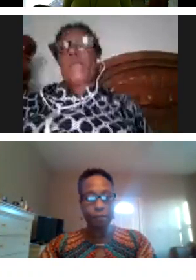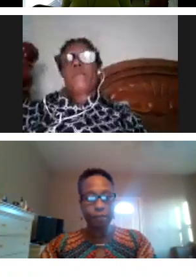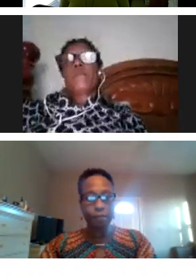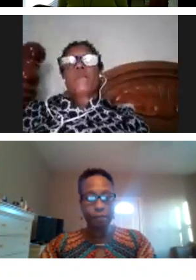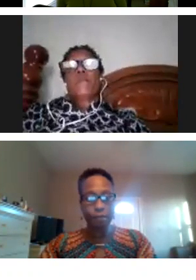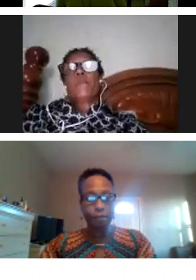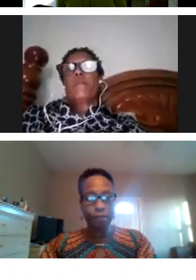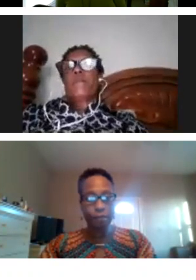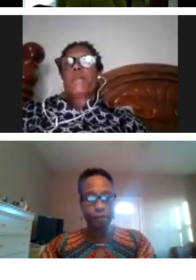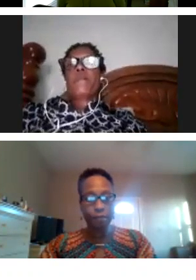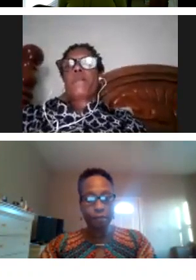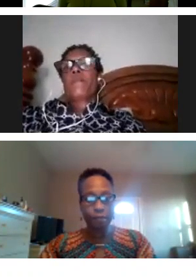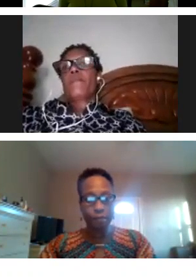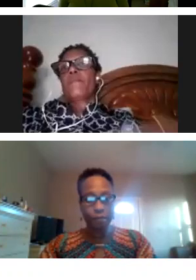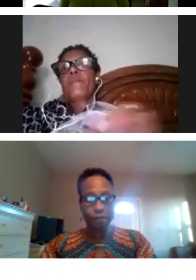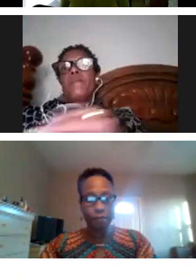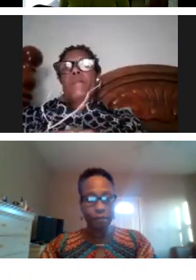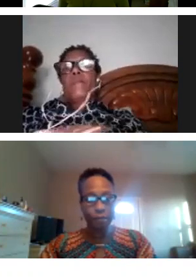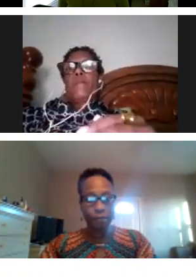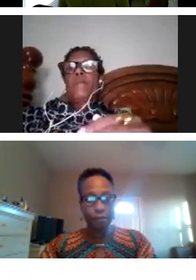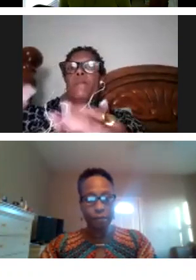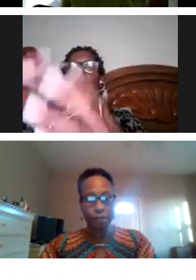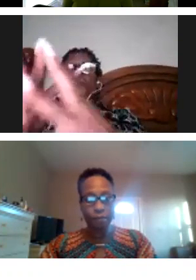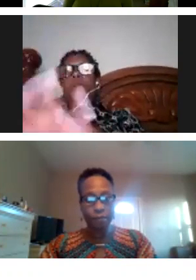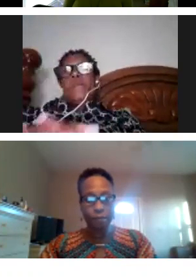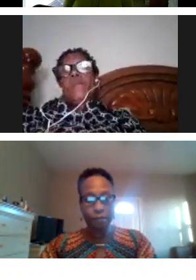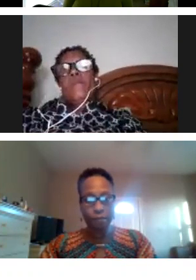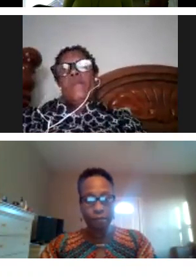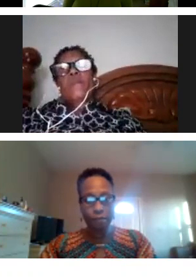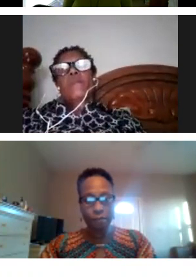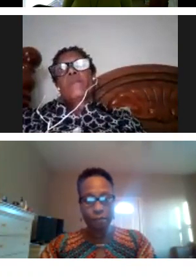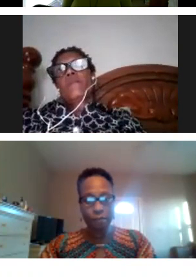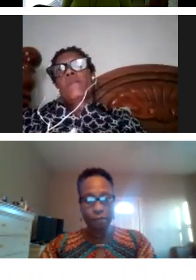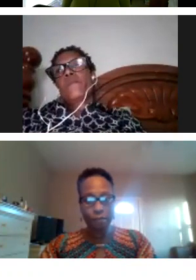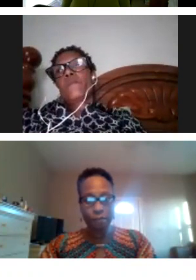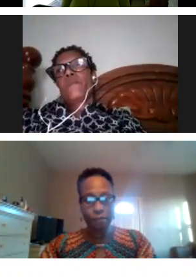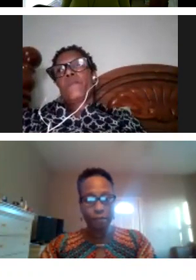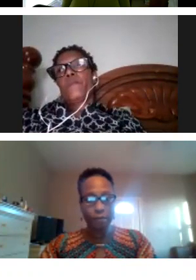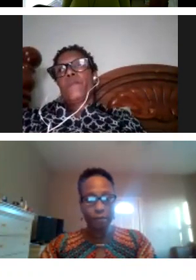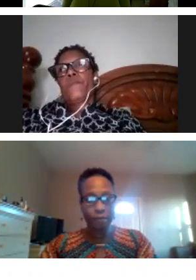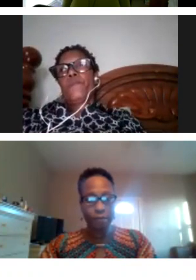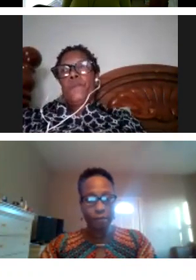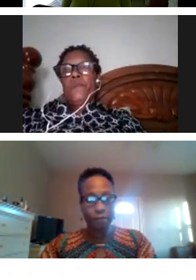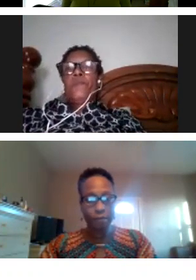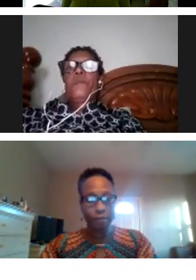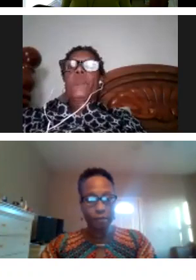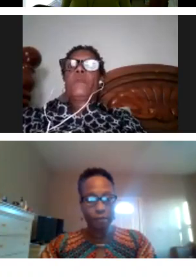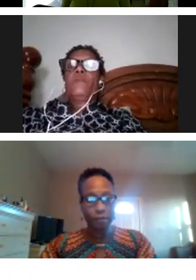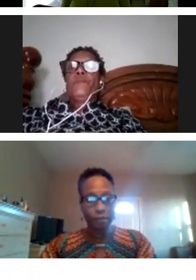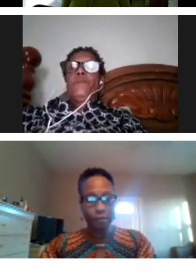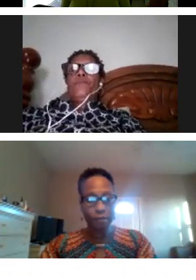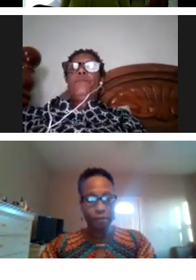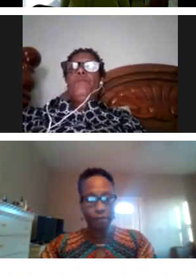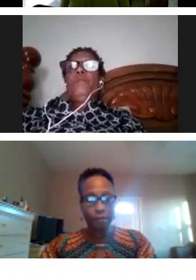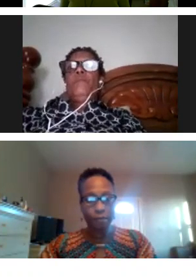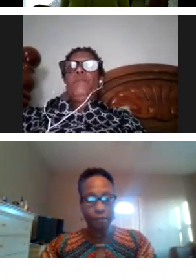and build upon the progress of the ACA, not dismantle it, but to support it. And that includes advancing real universal health